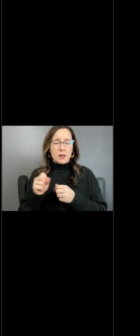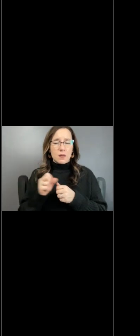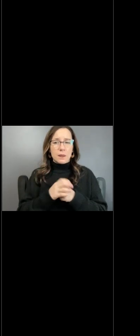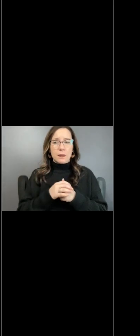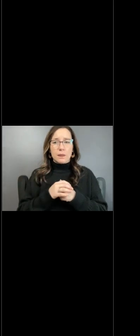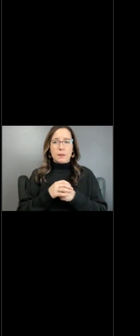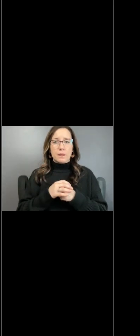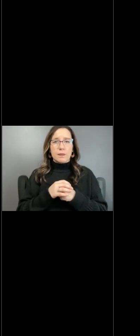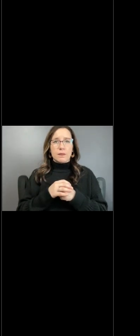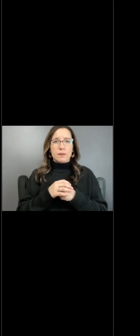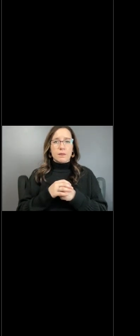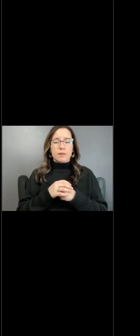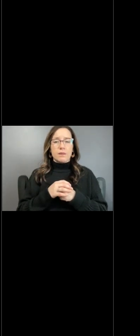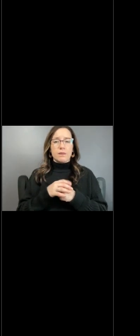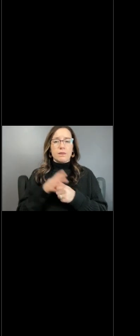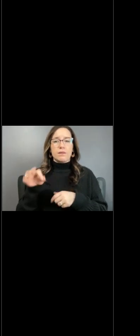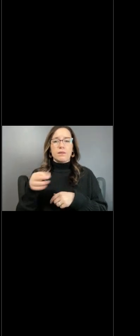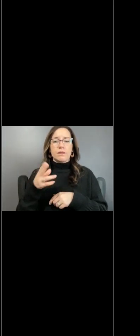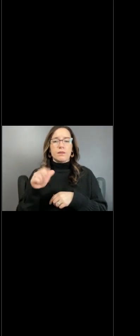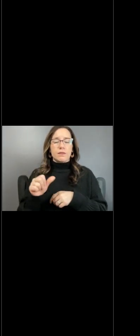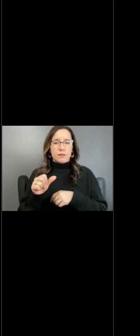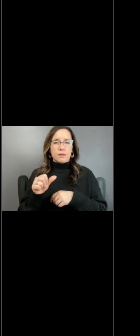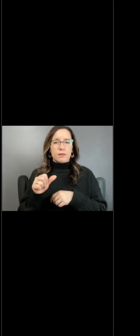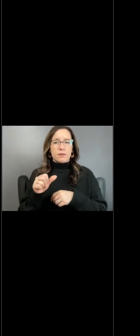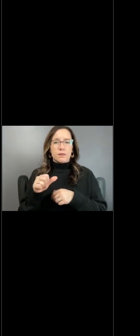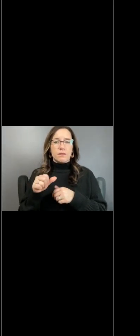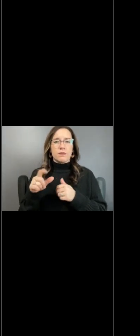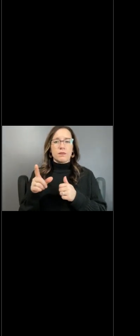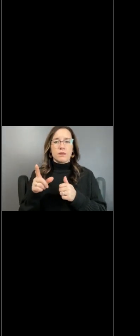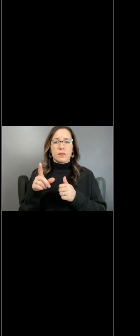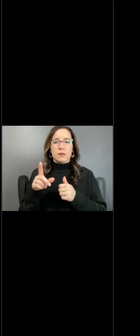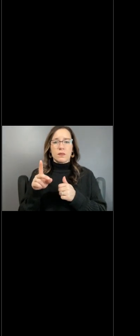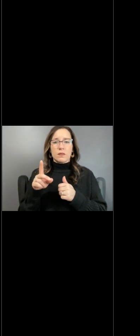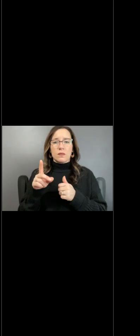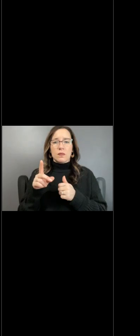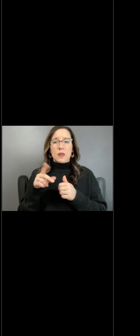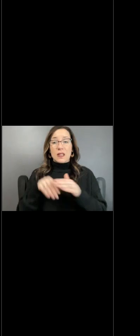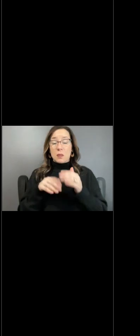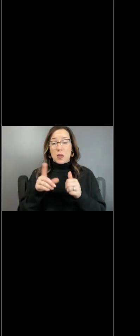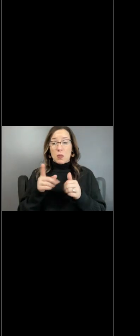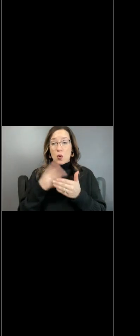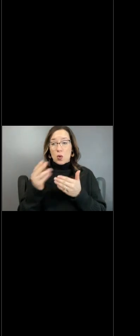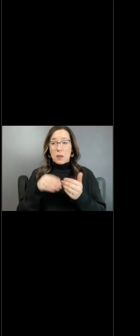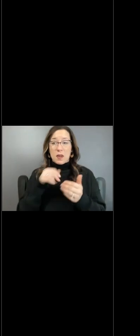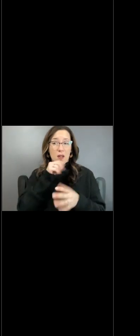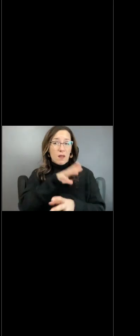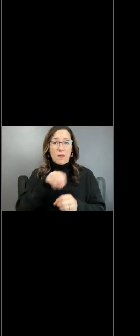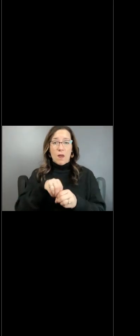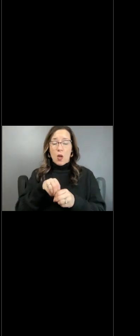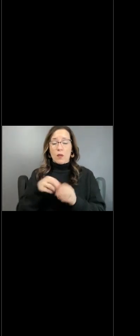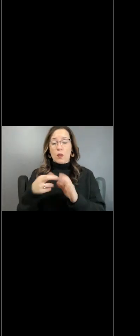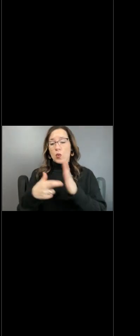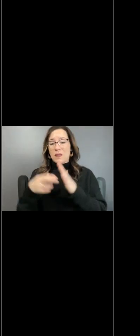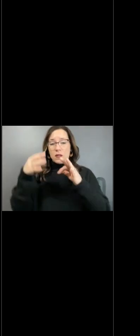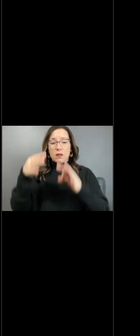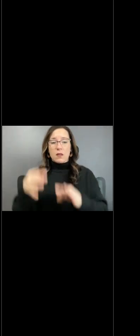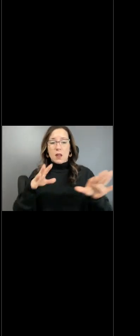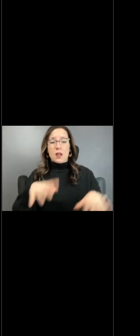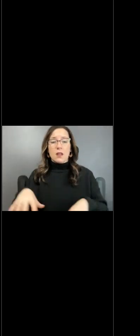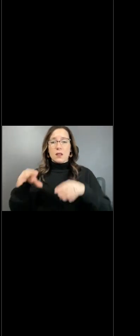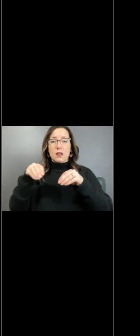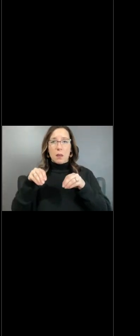The Fair Housing Accessibility First program is not involved in rulemaking or adoption of new materials, and